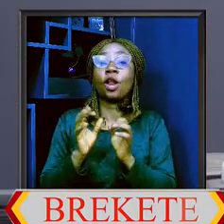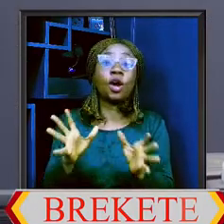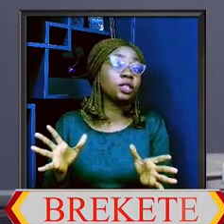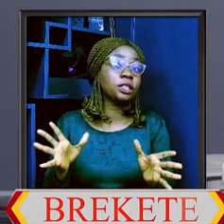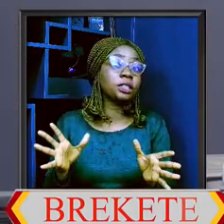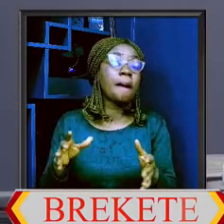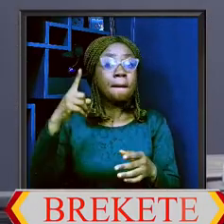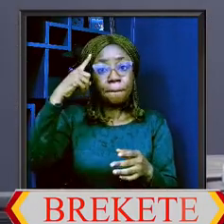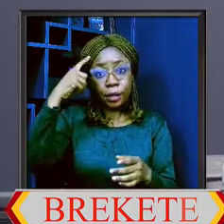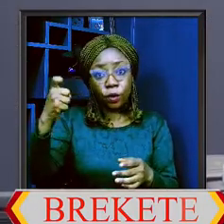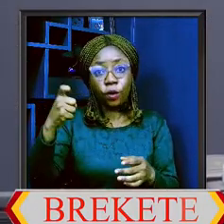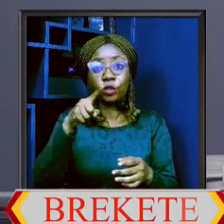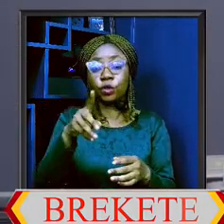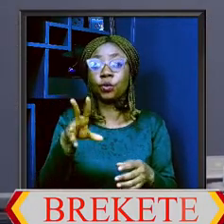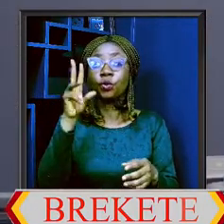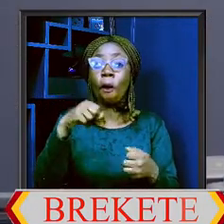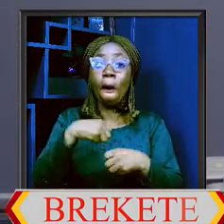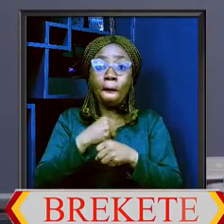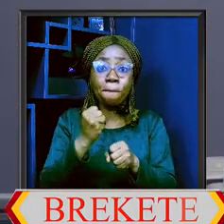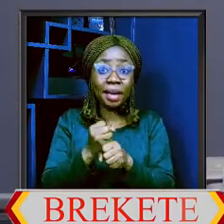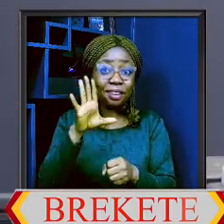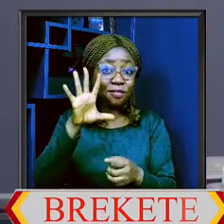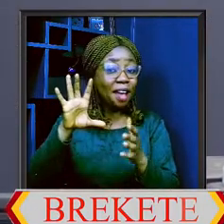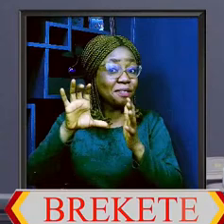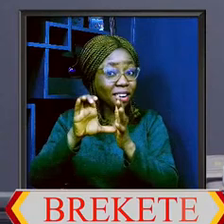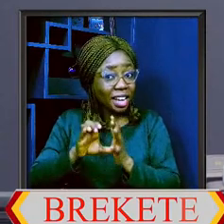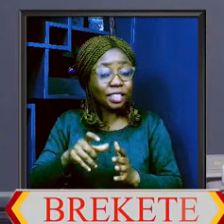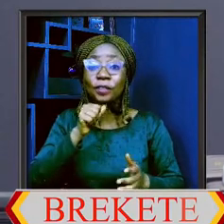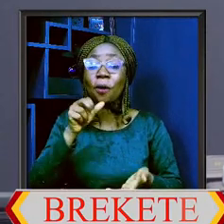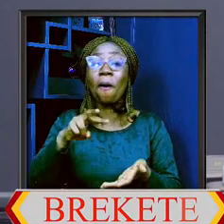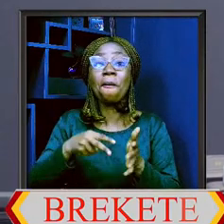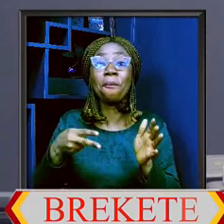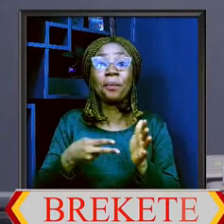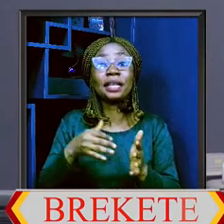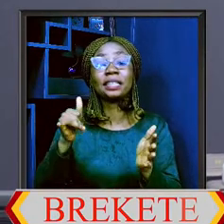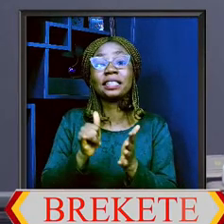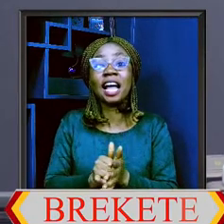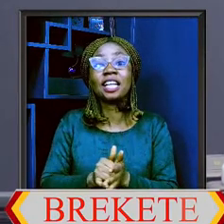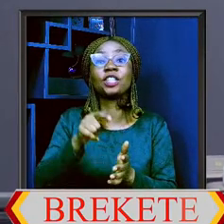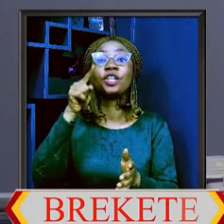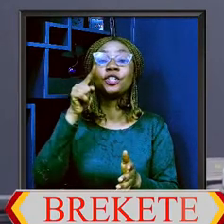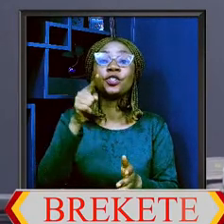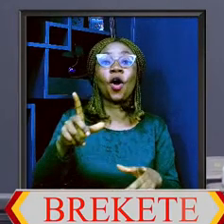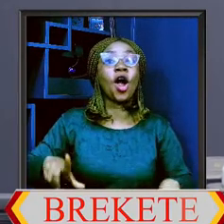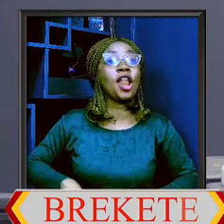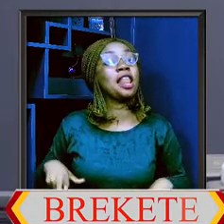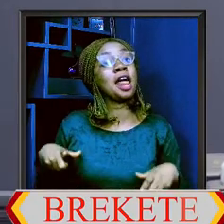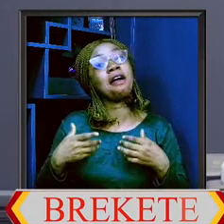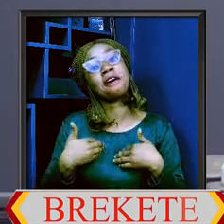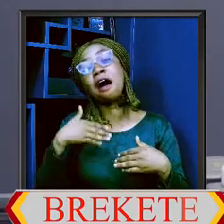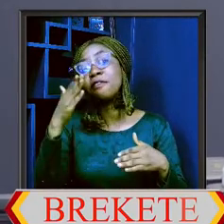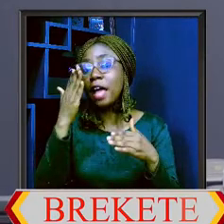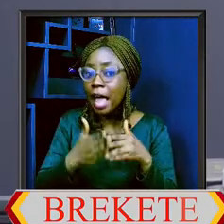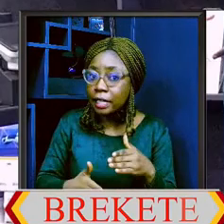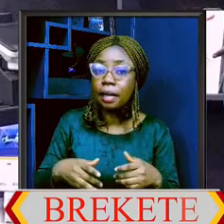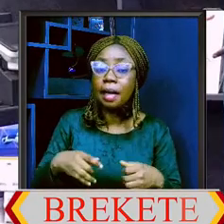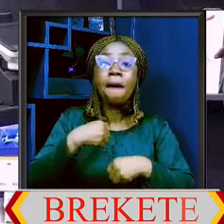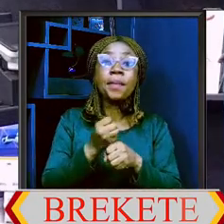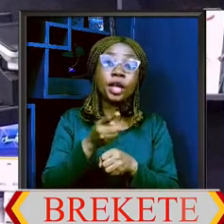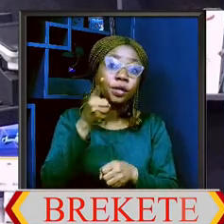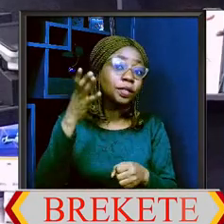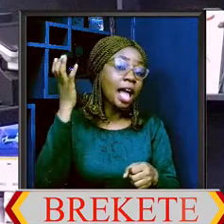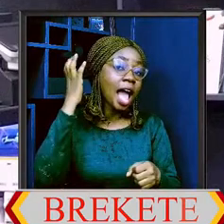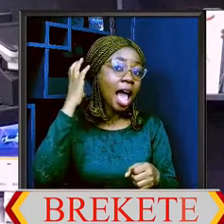hope because you don't make five credit no means say your your life don't end make